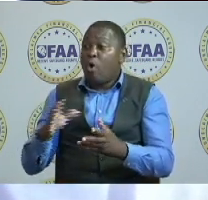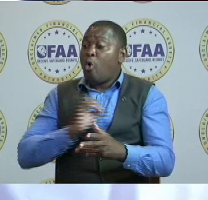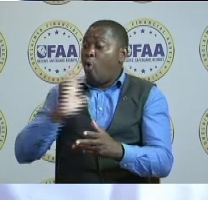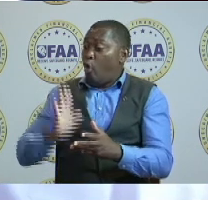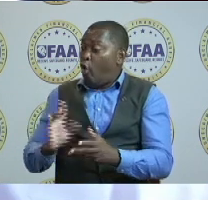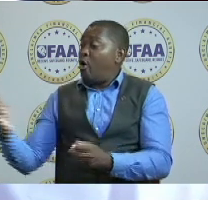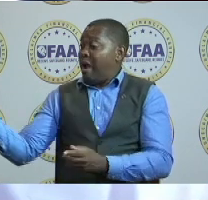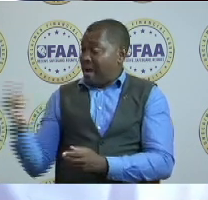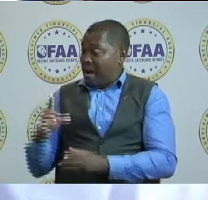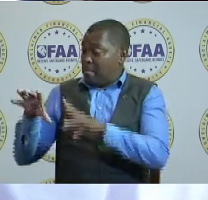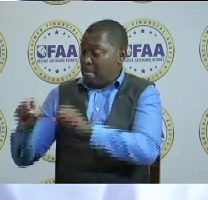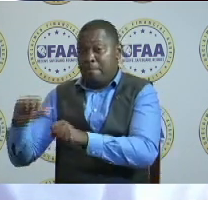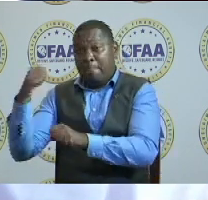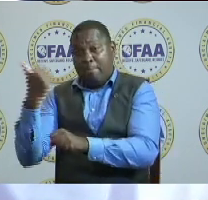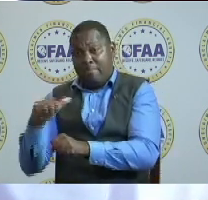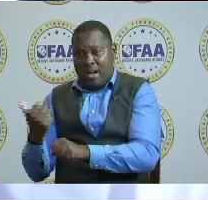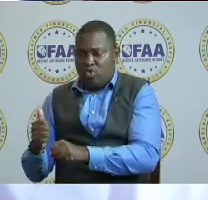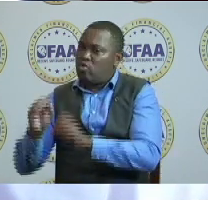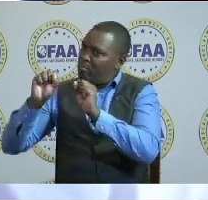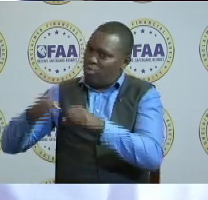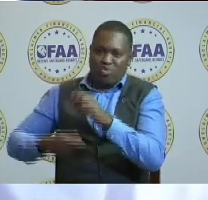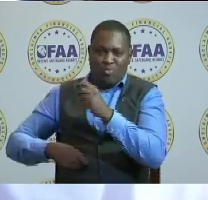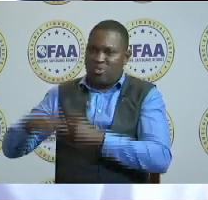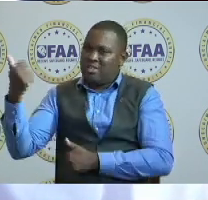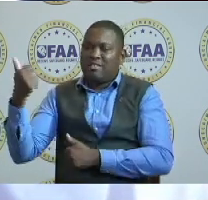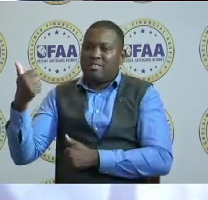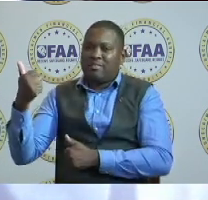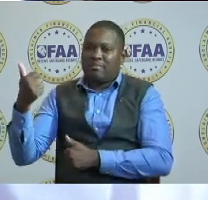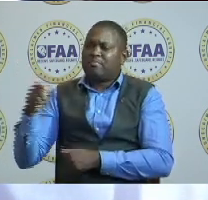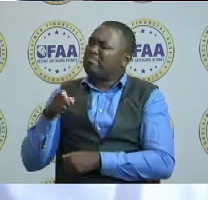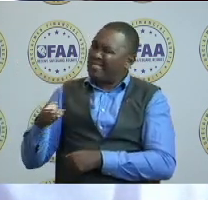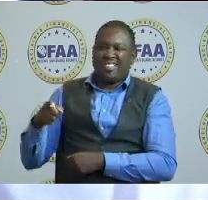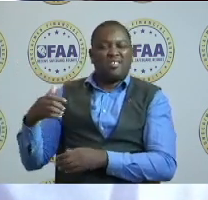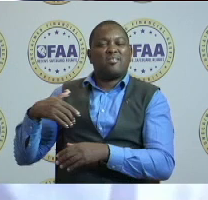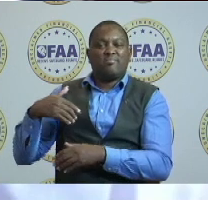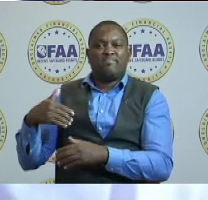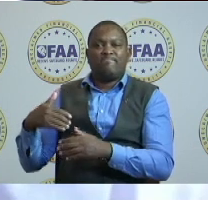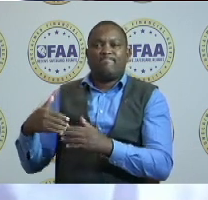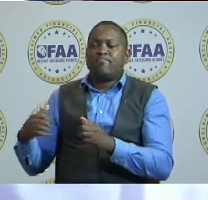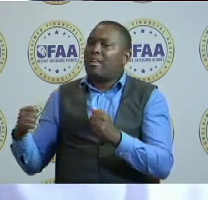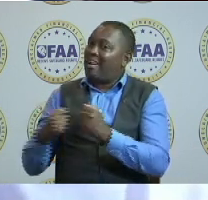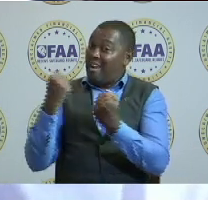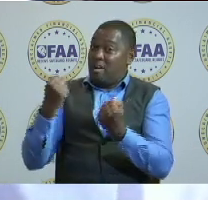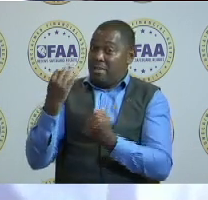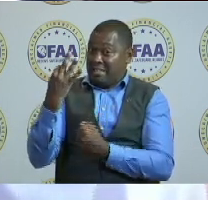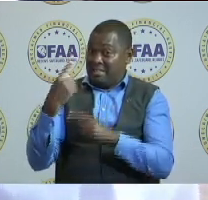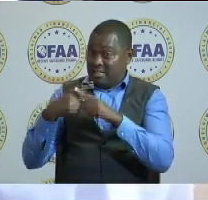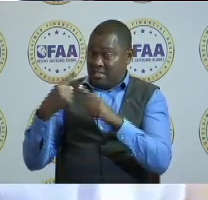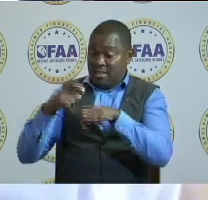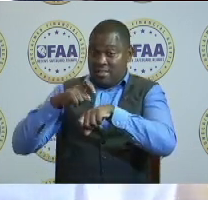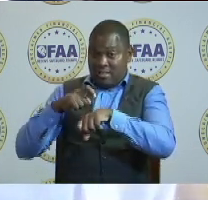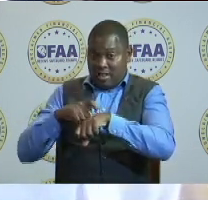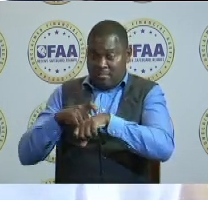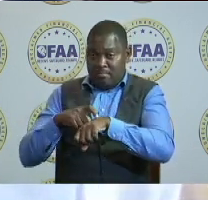assets, which are delivered to the authority. And this has been done not later than 3 years from the time the authority